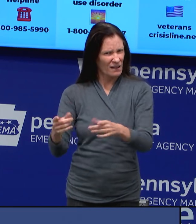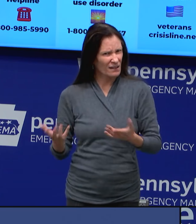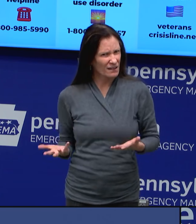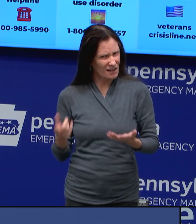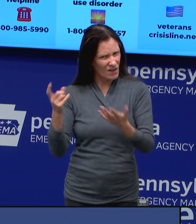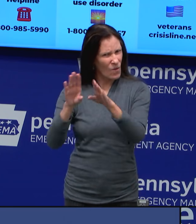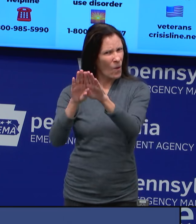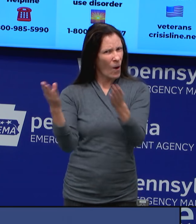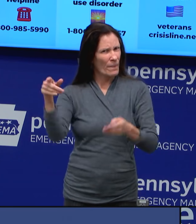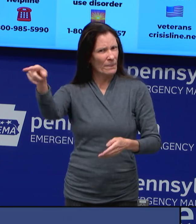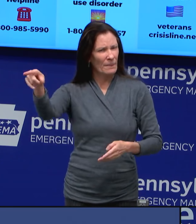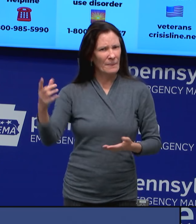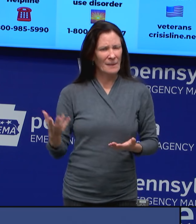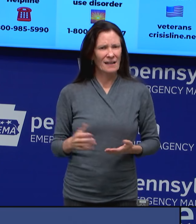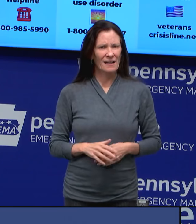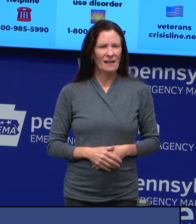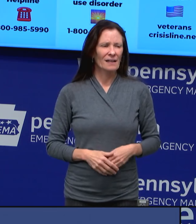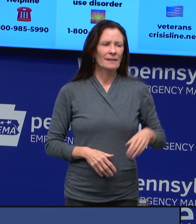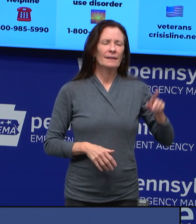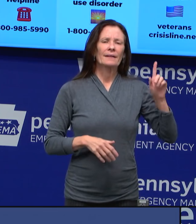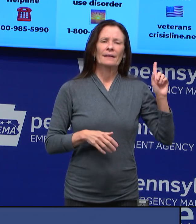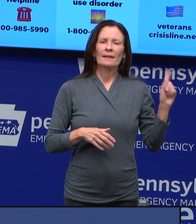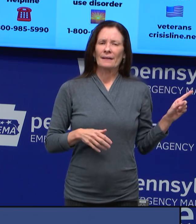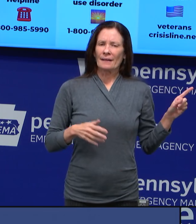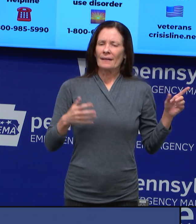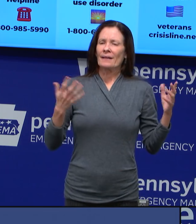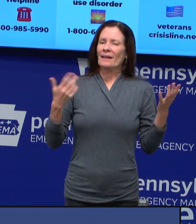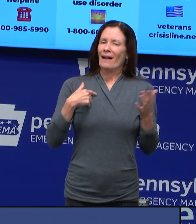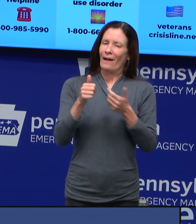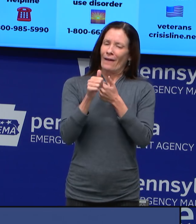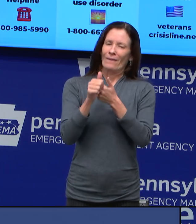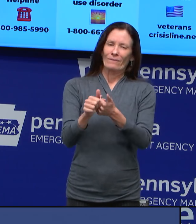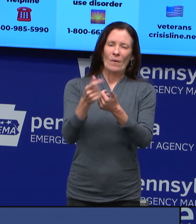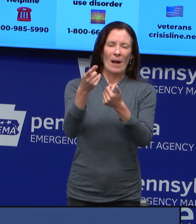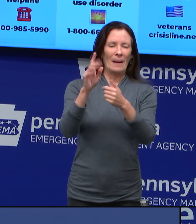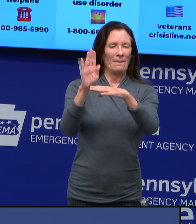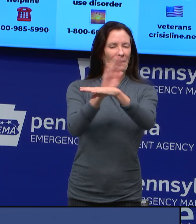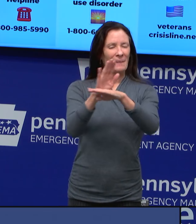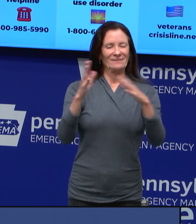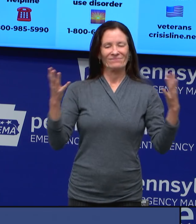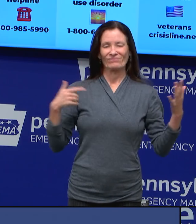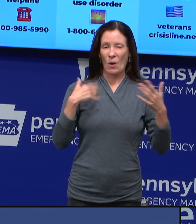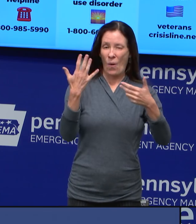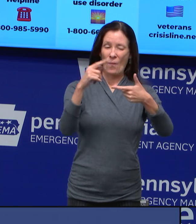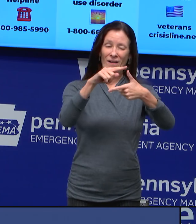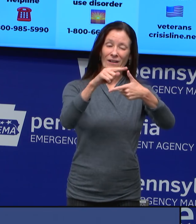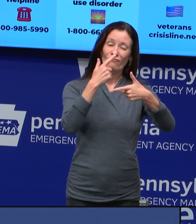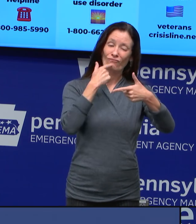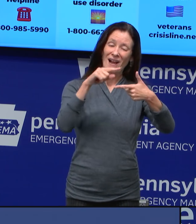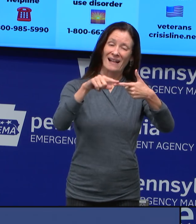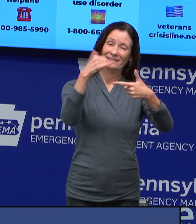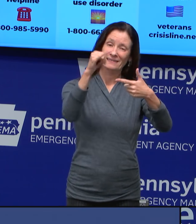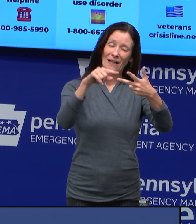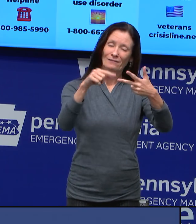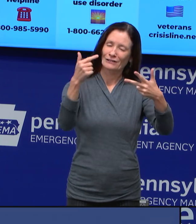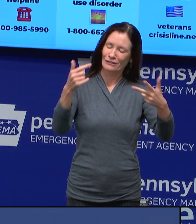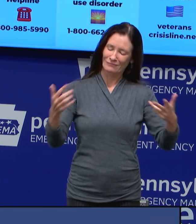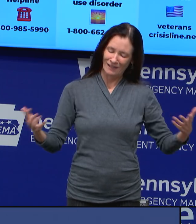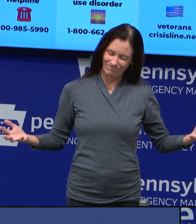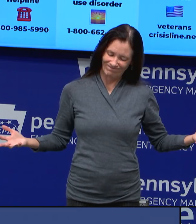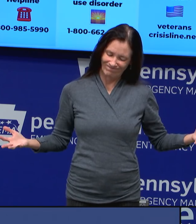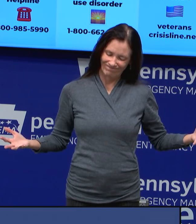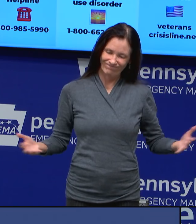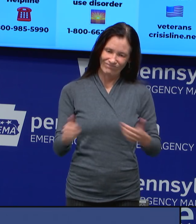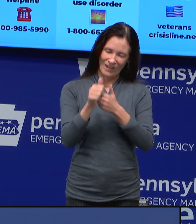following the red, yellow, green schema. From WQKY, can you clarify which type